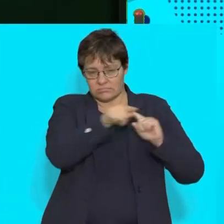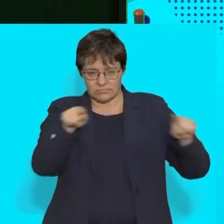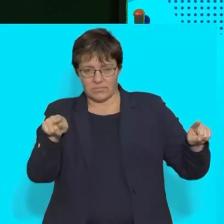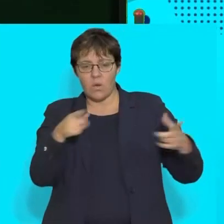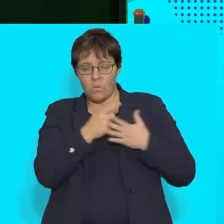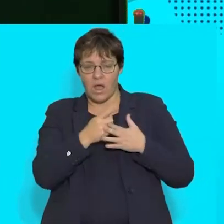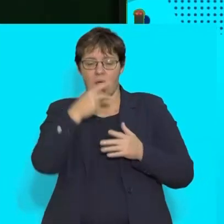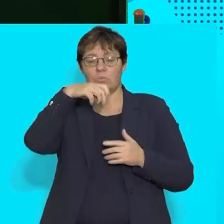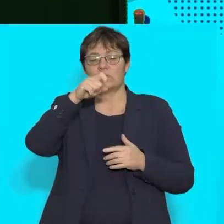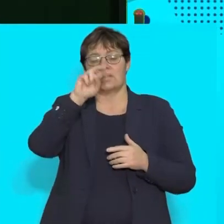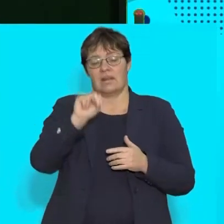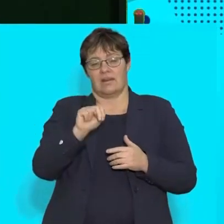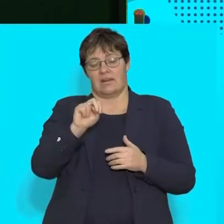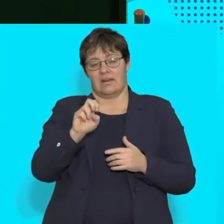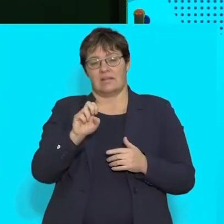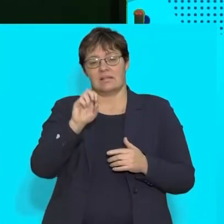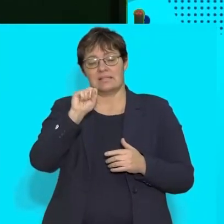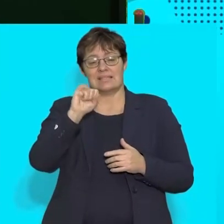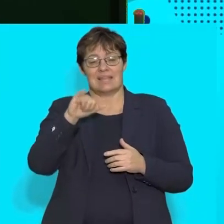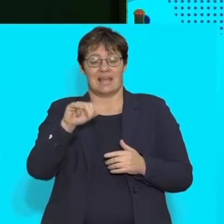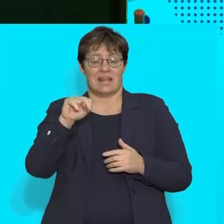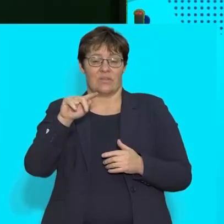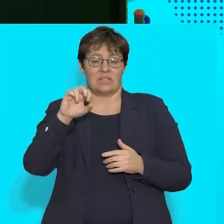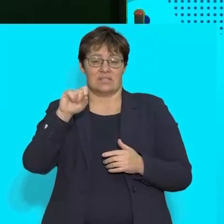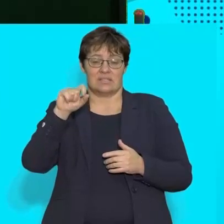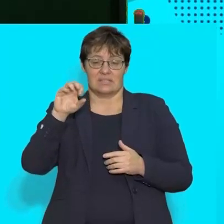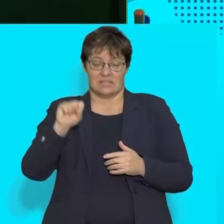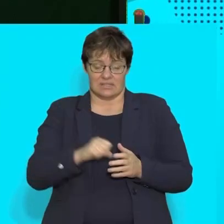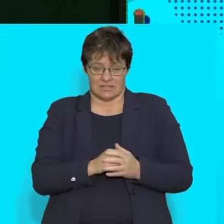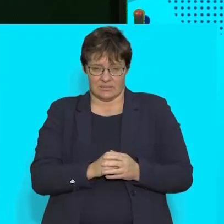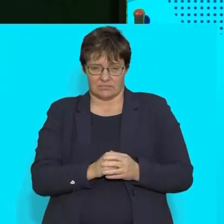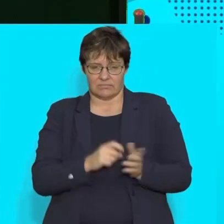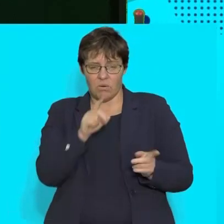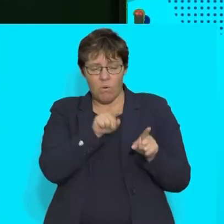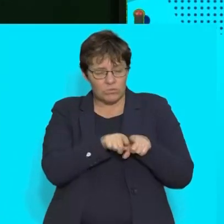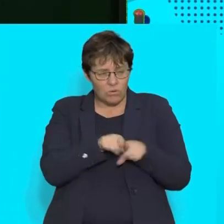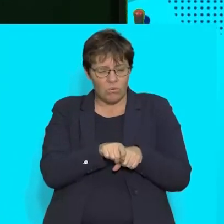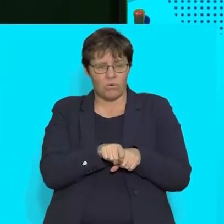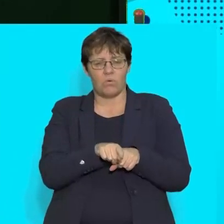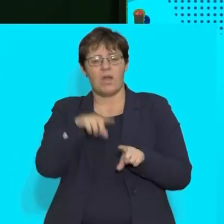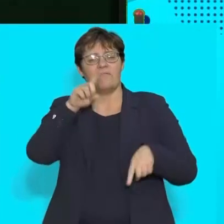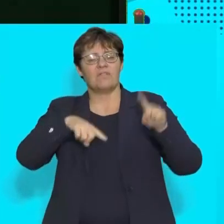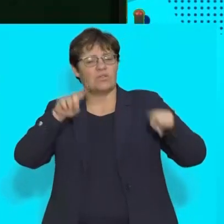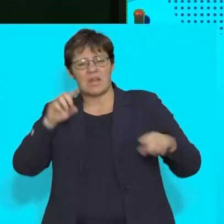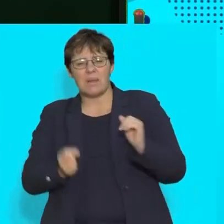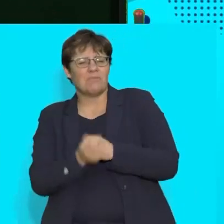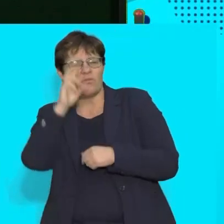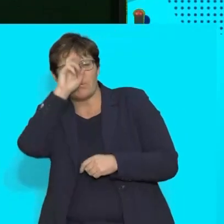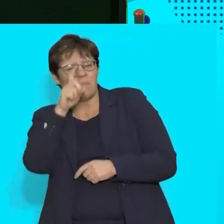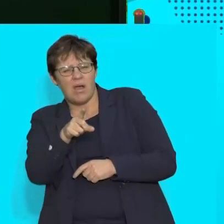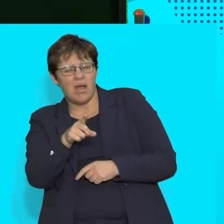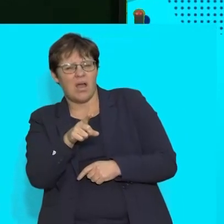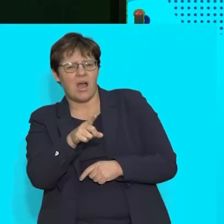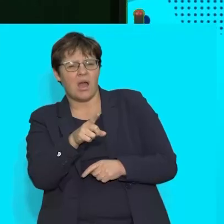elsewhere during protein synthesis. We also spoke about variations that occur during, if you